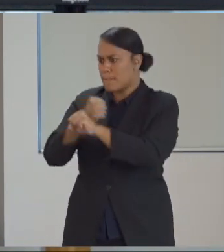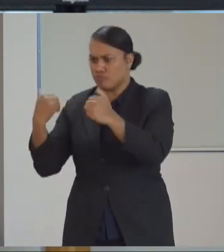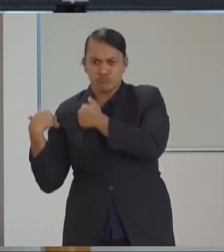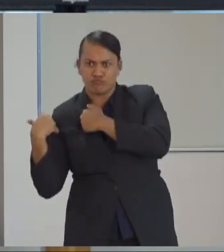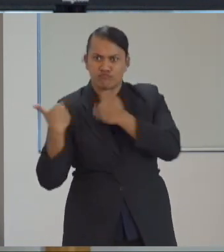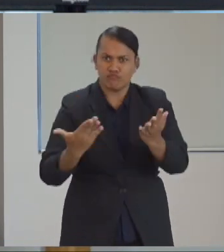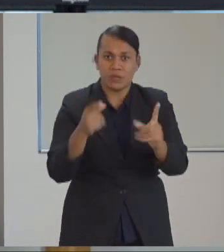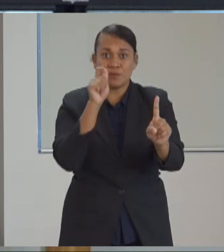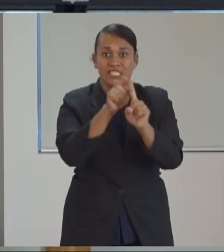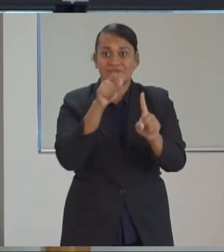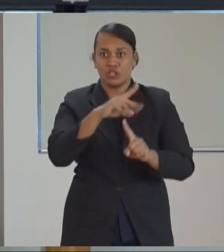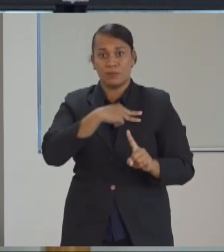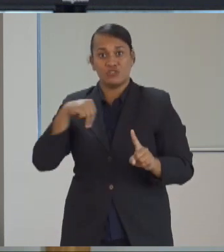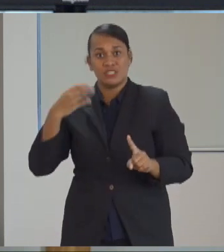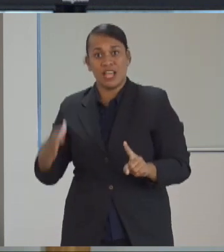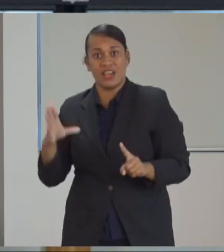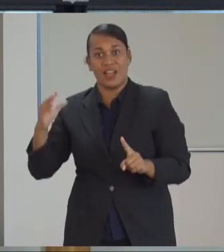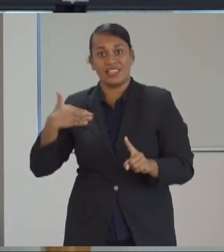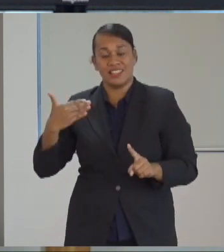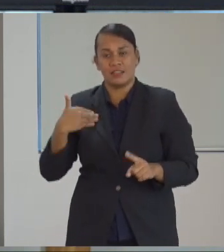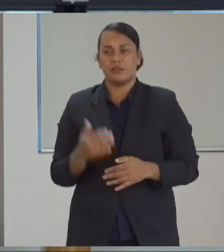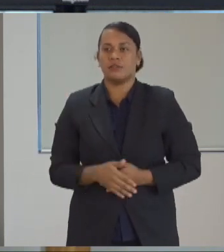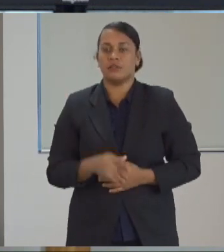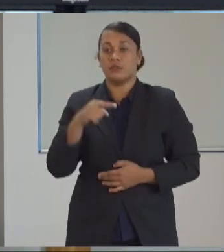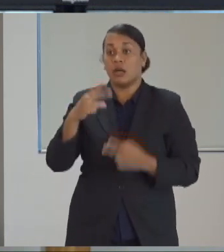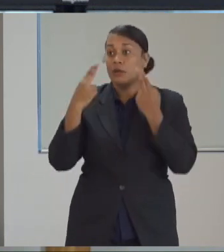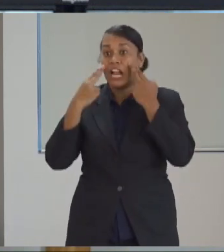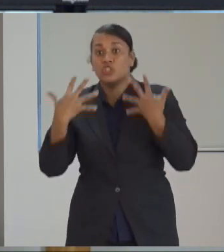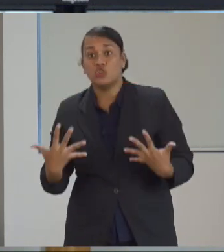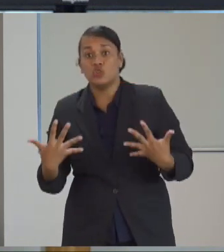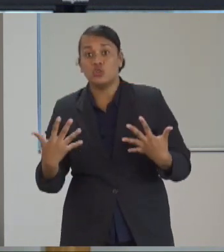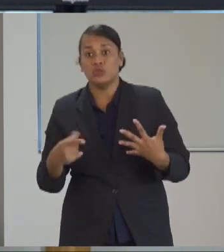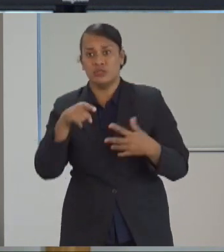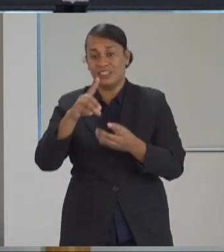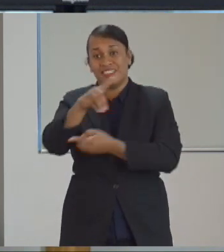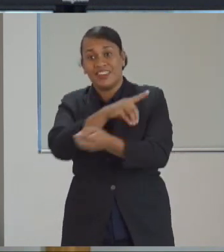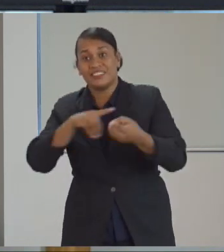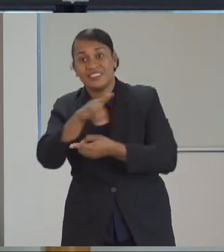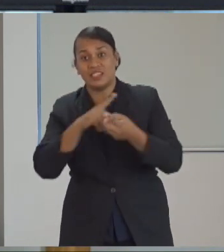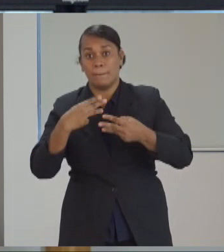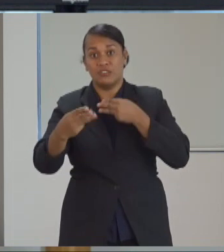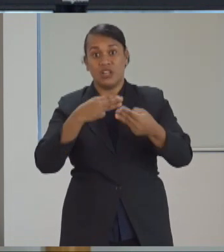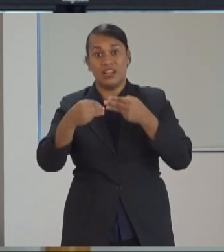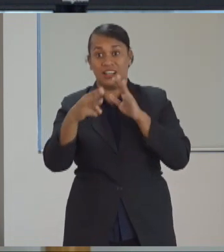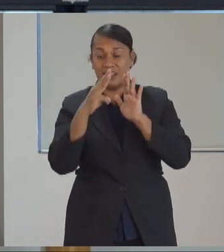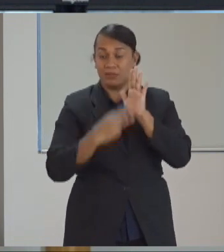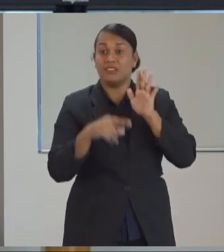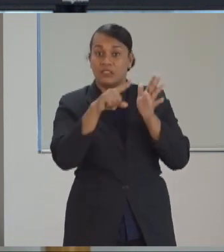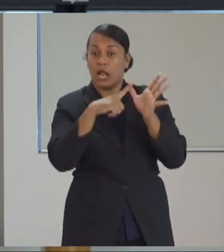you can do now? It's governed by the Natural Disaster Management Act. Please read the Act. And it essentially allows